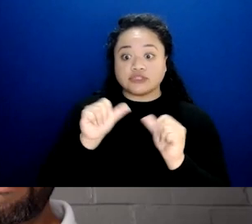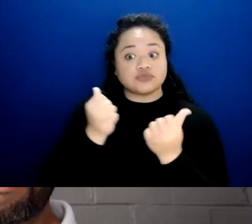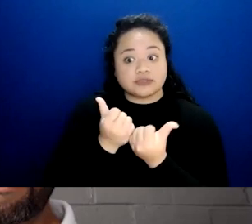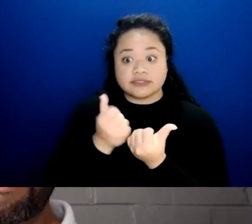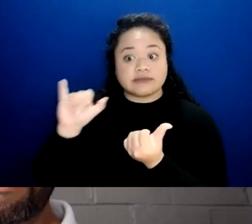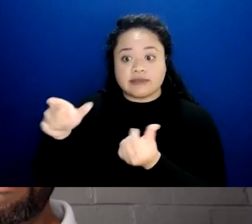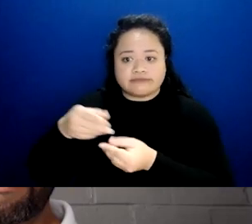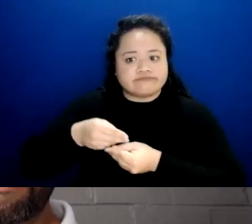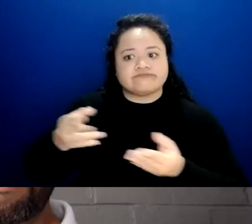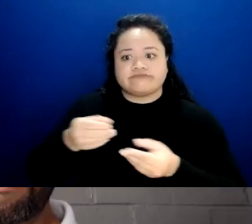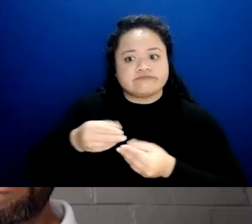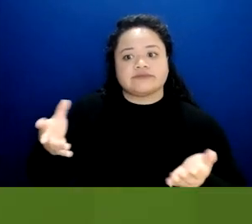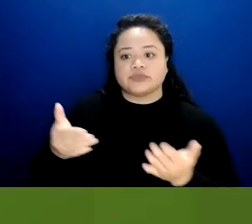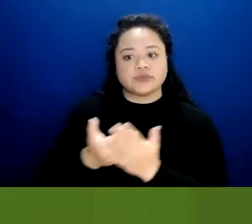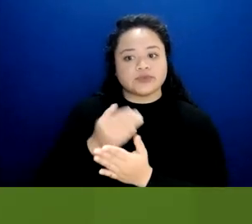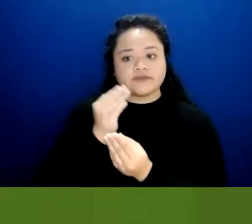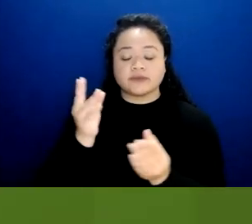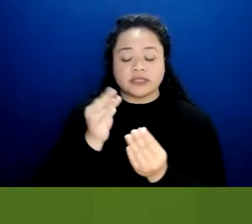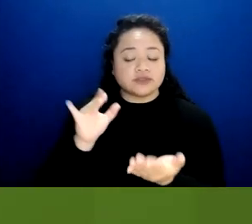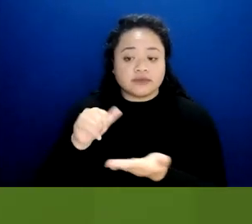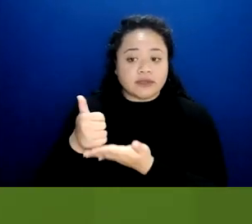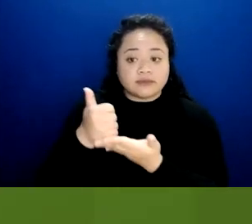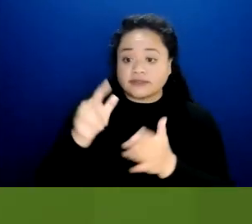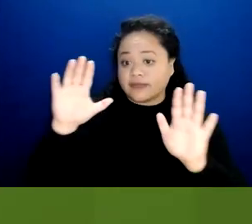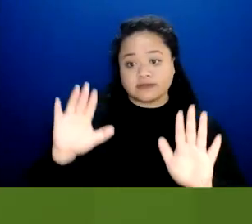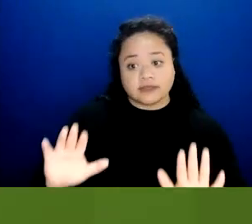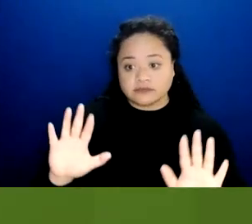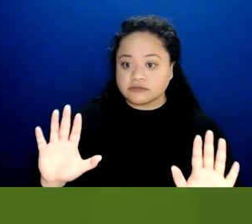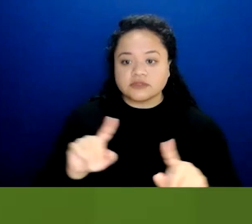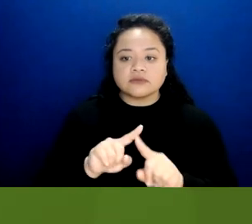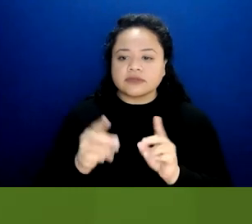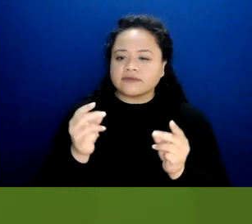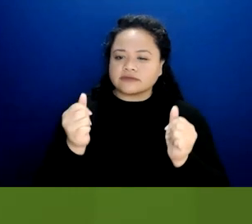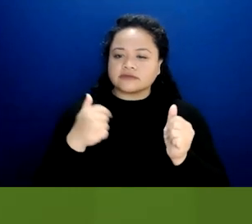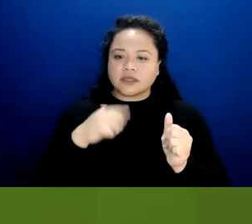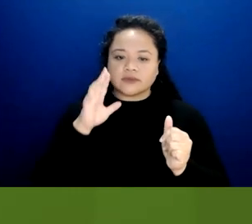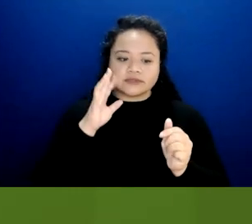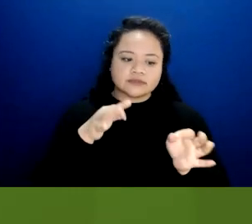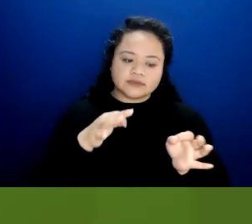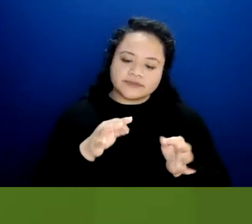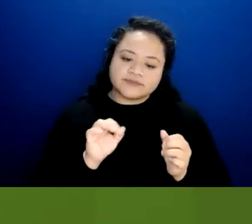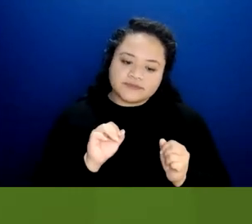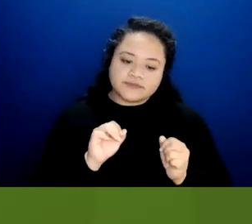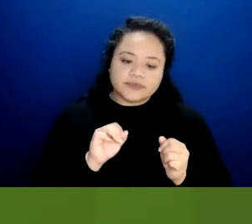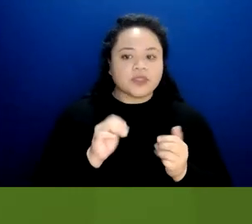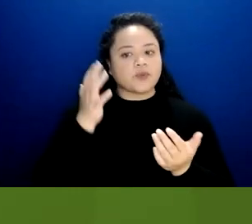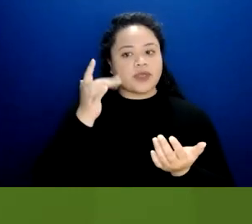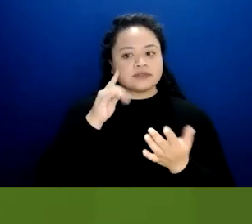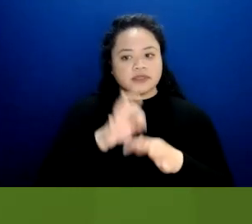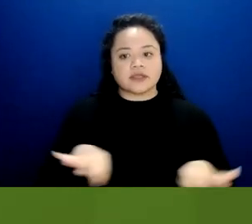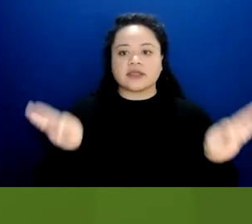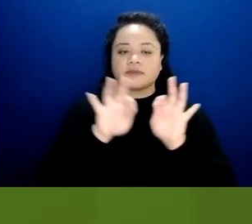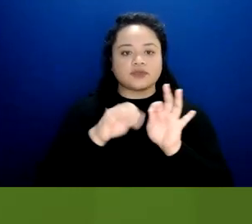I mean, I'll just say quickly that why is it important to meet the needs to recognize the male survivorship? I think